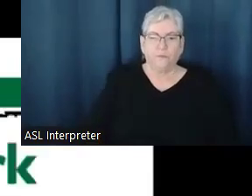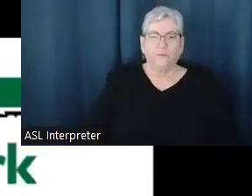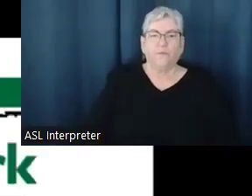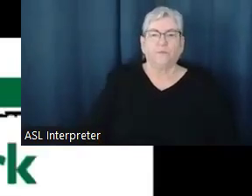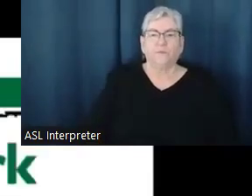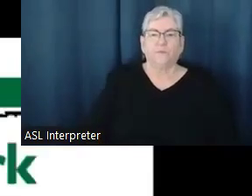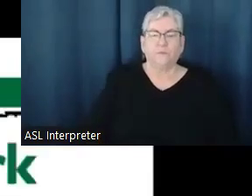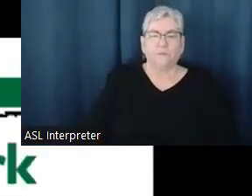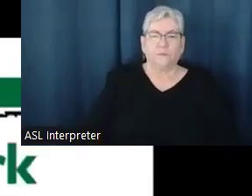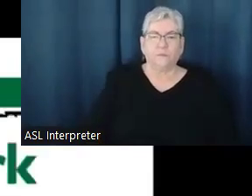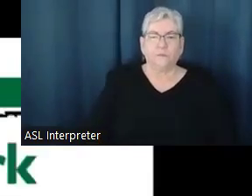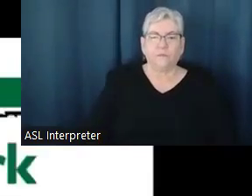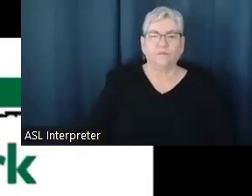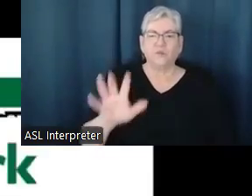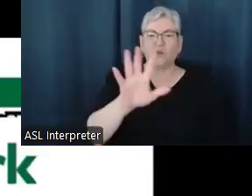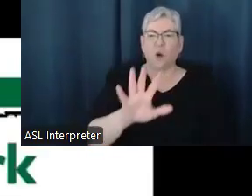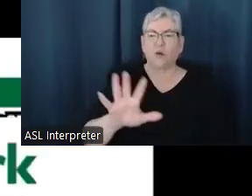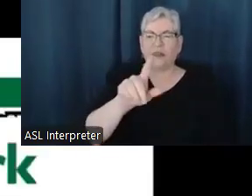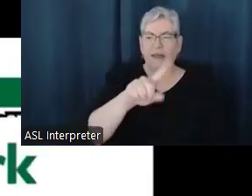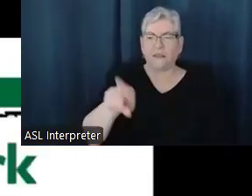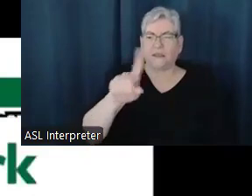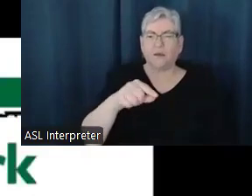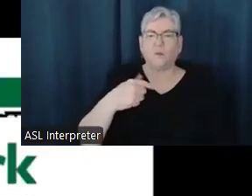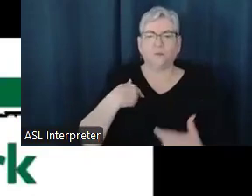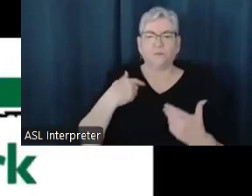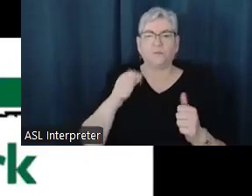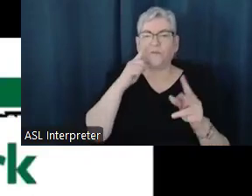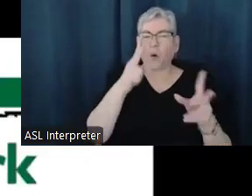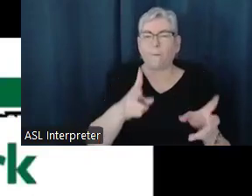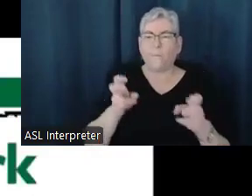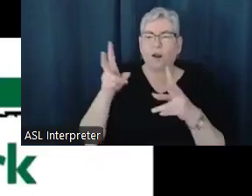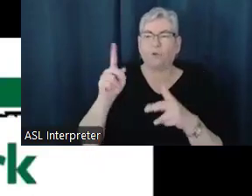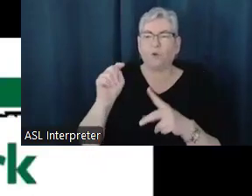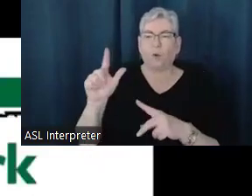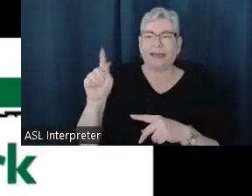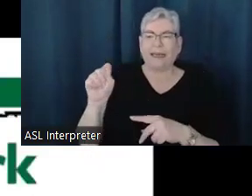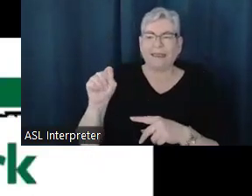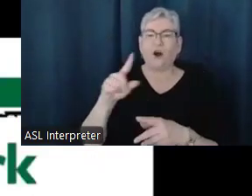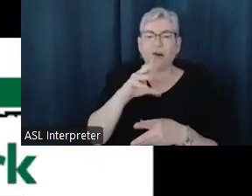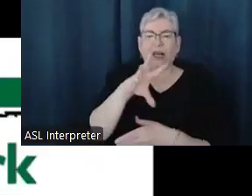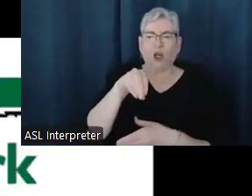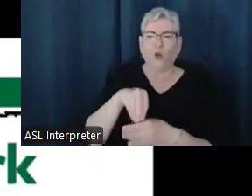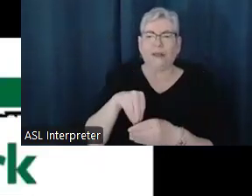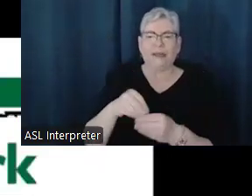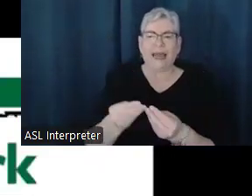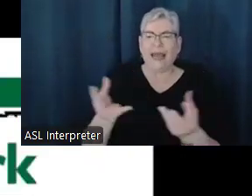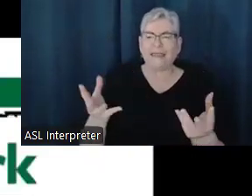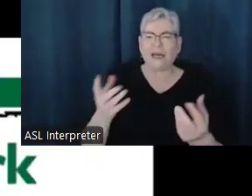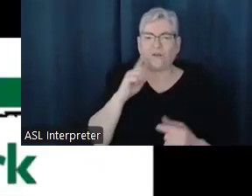So this we tried to use, and if you pull up the toolkits, which I think are included as handouts for this as